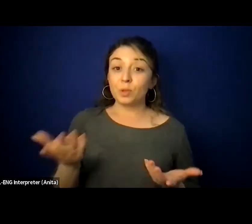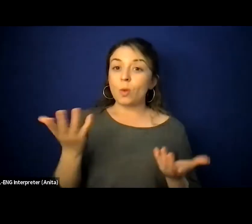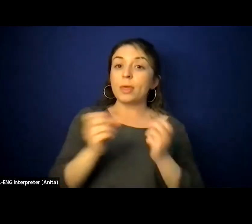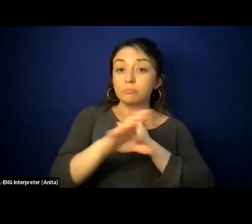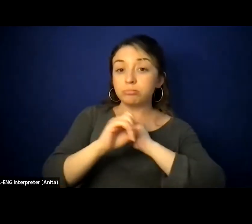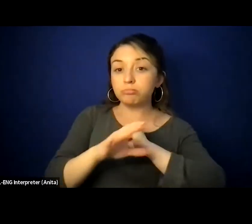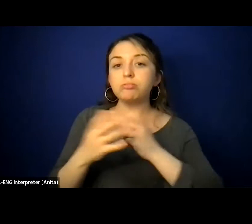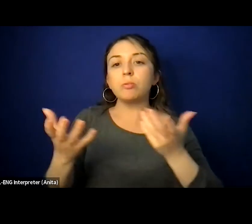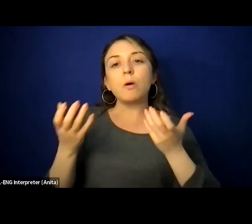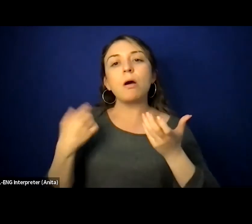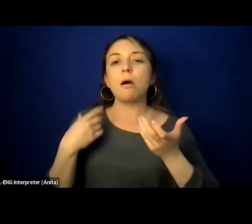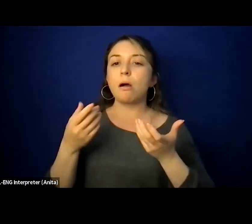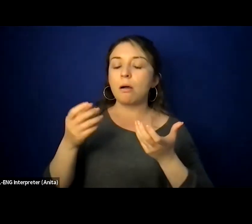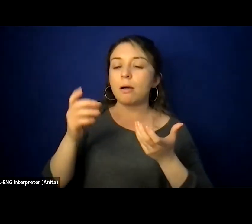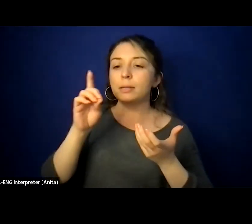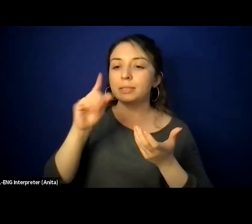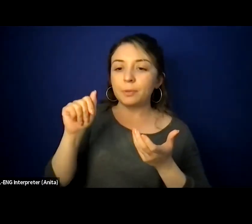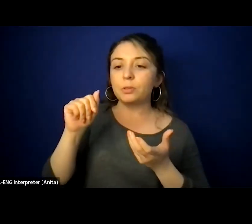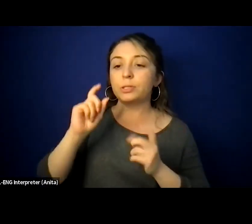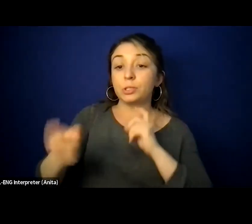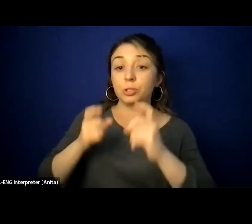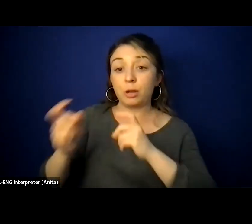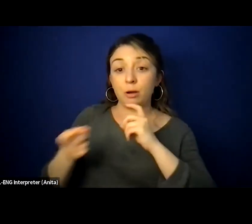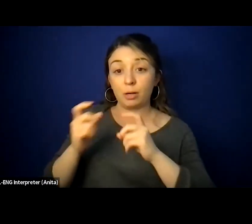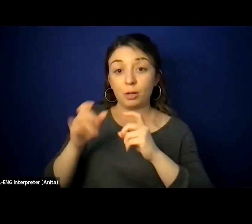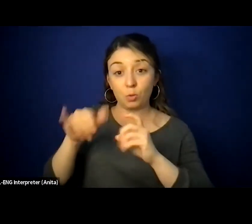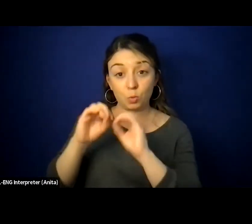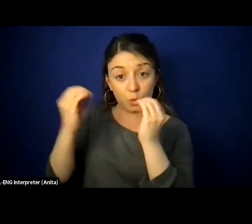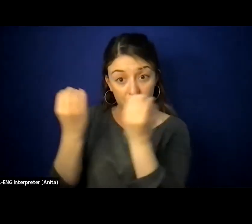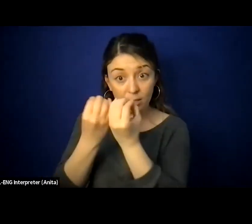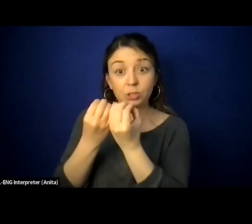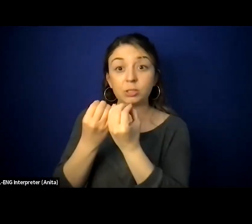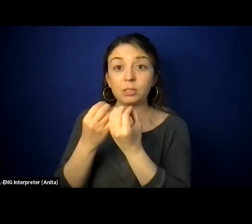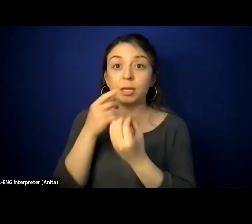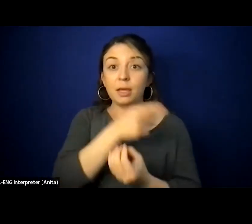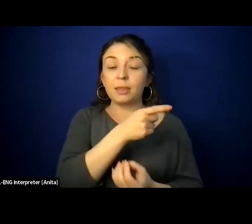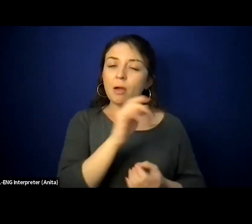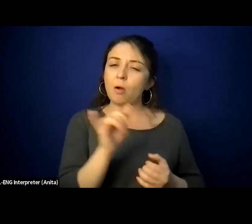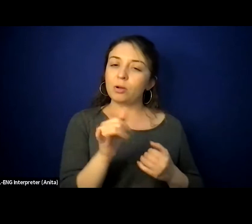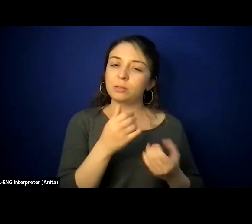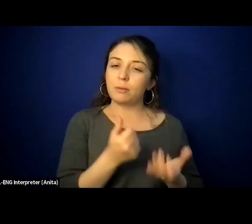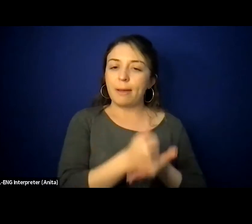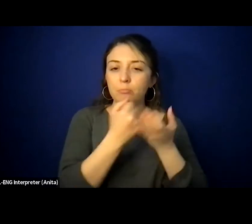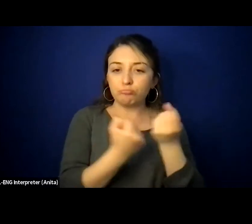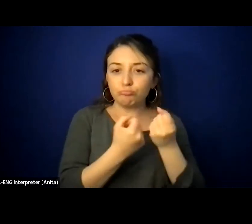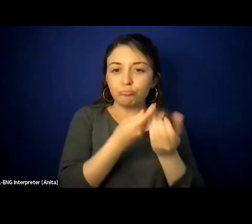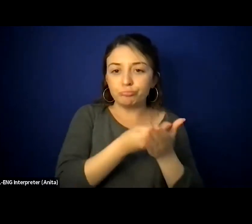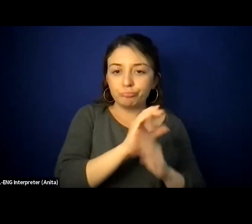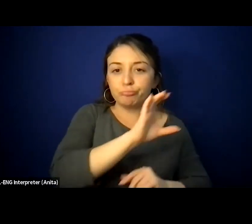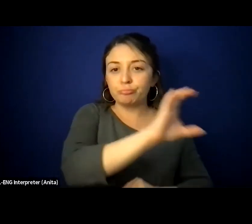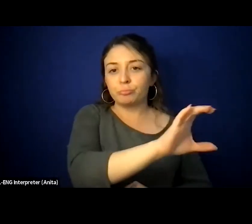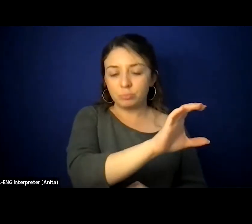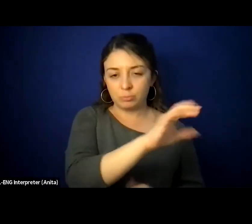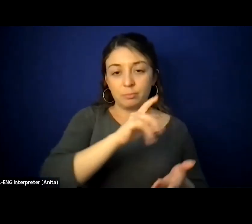the disability charities and direct services organizations, and a few who also funded medical research. So these